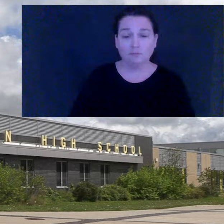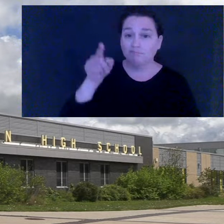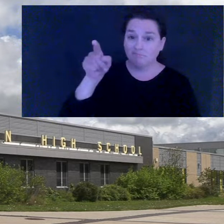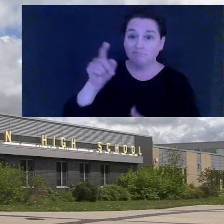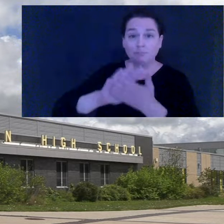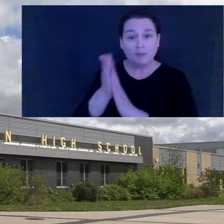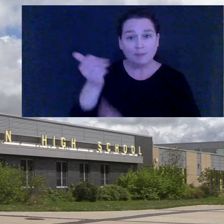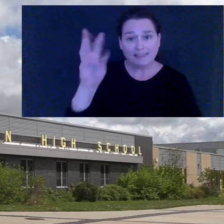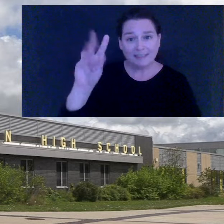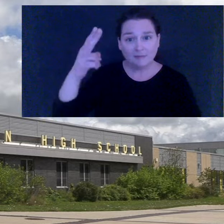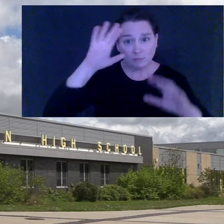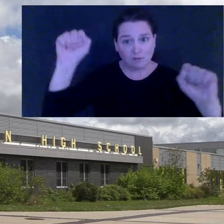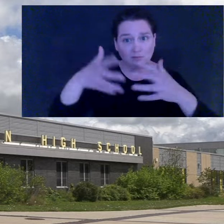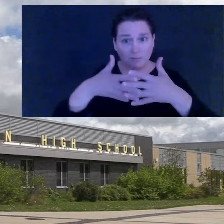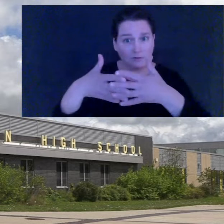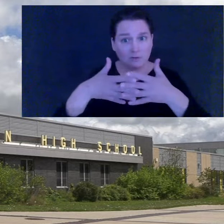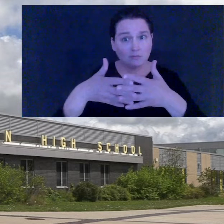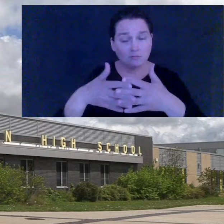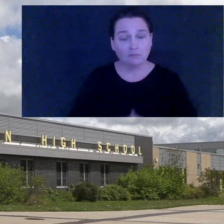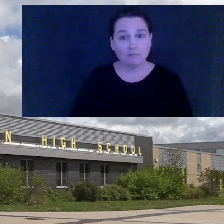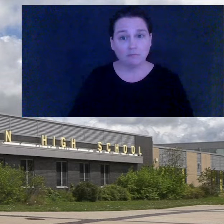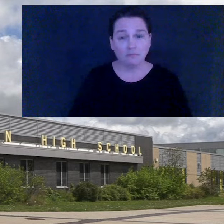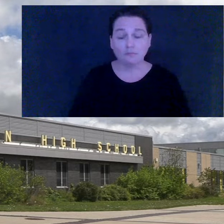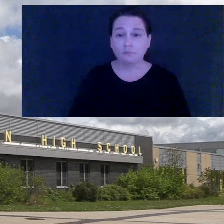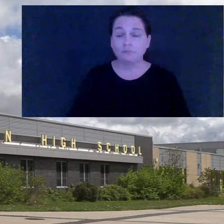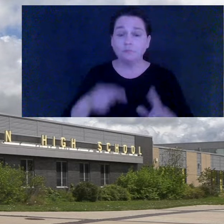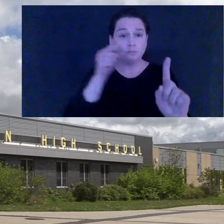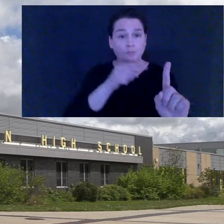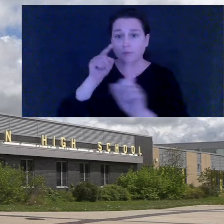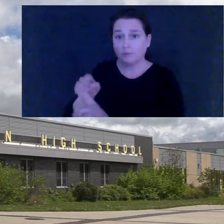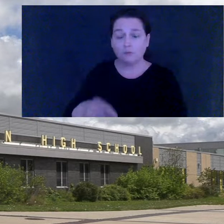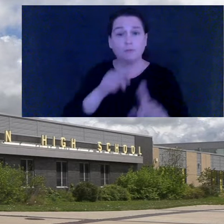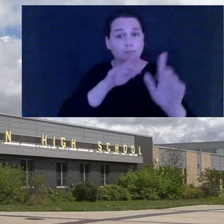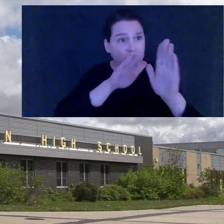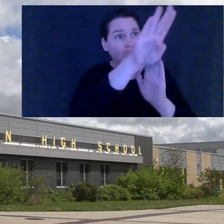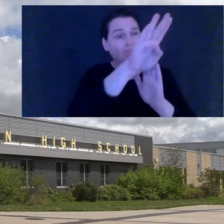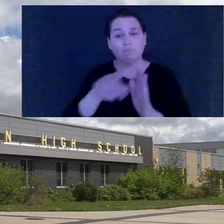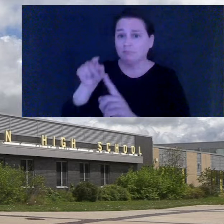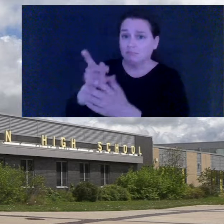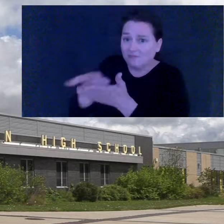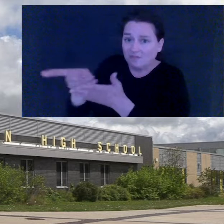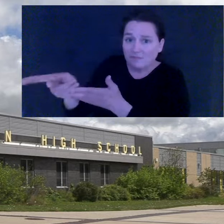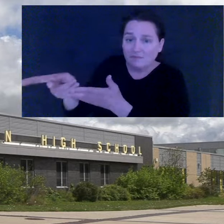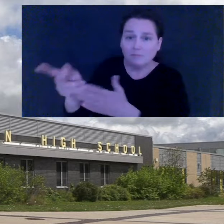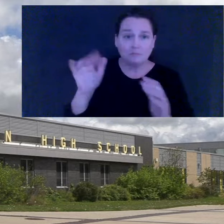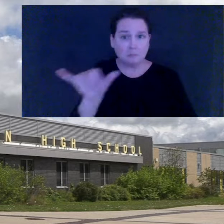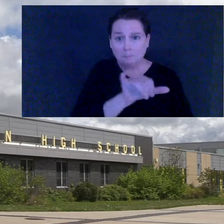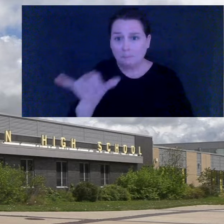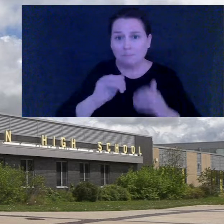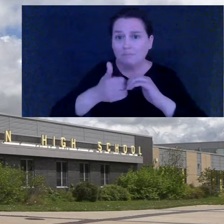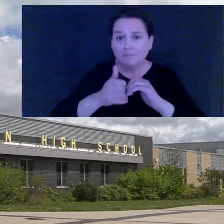unflagging faith in himself, seemed to grow with every failure. He was elected the 16th President of the United